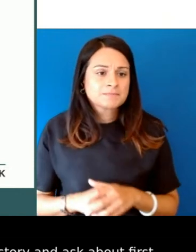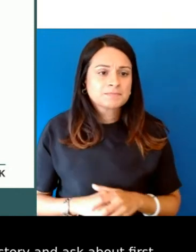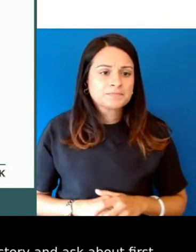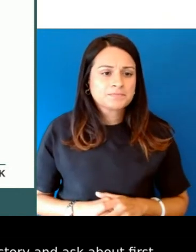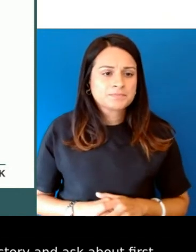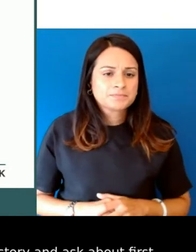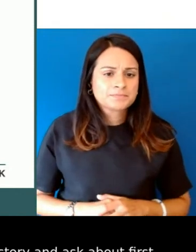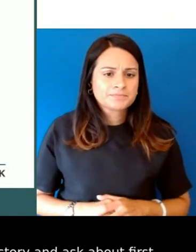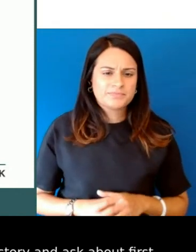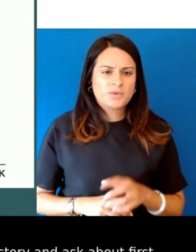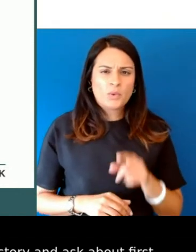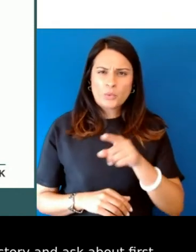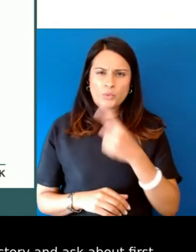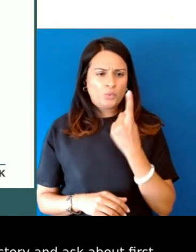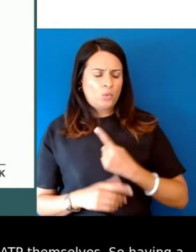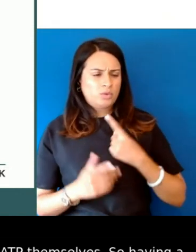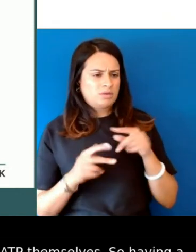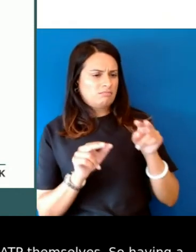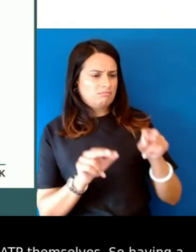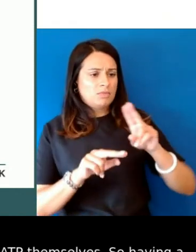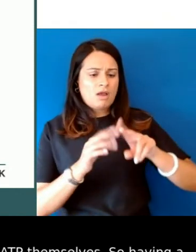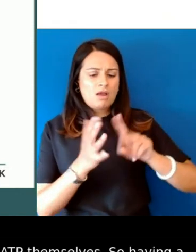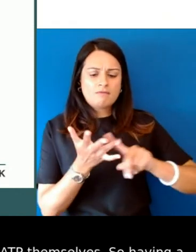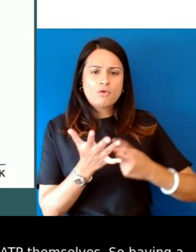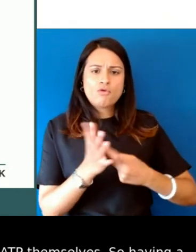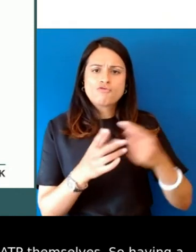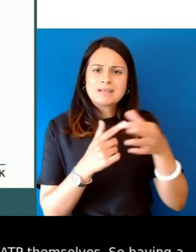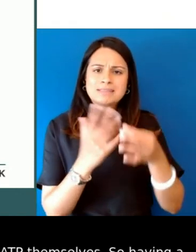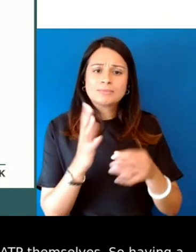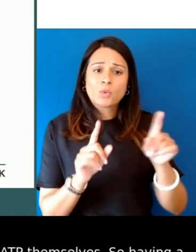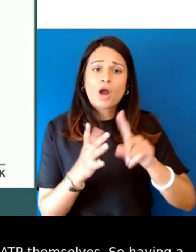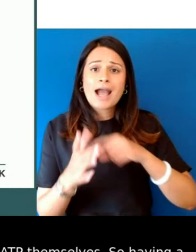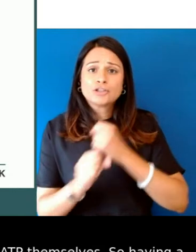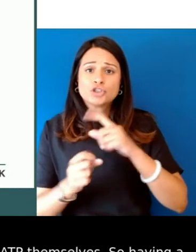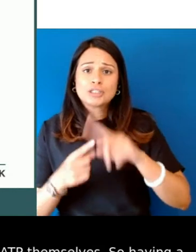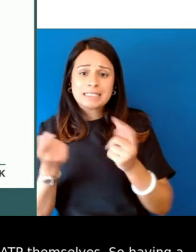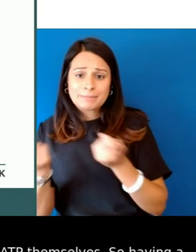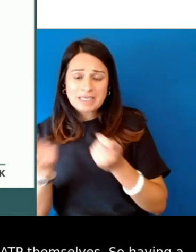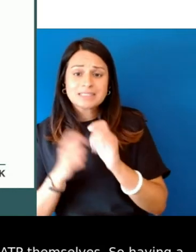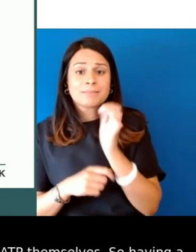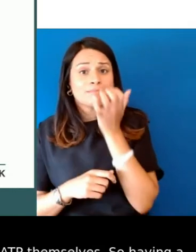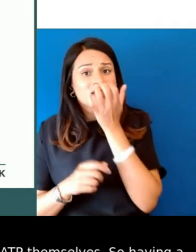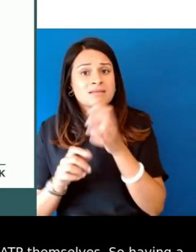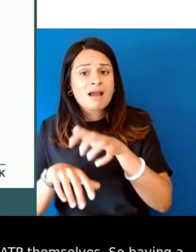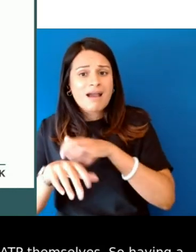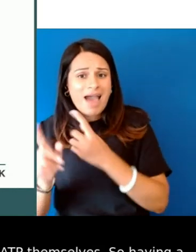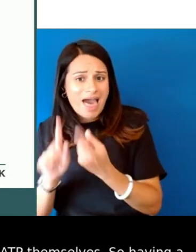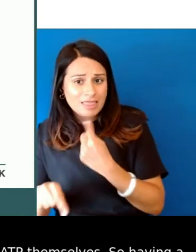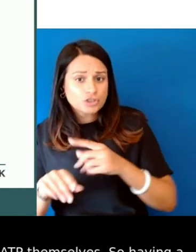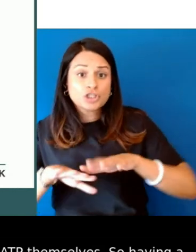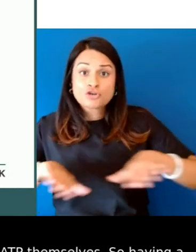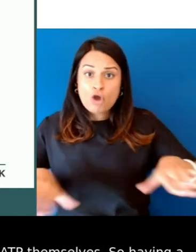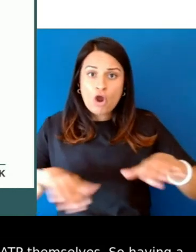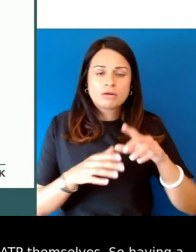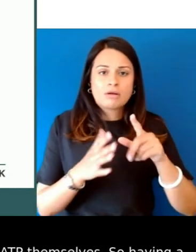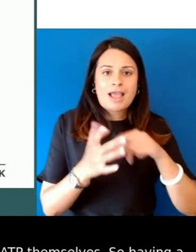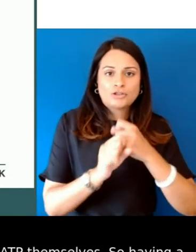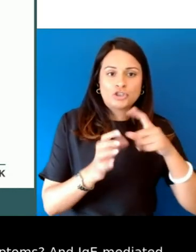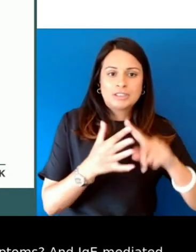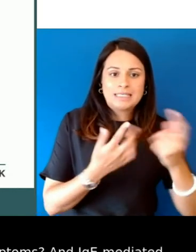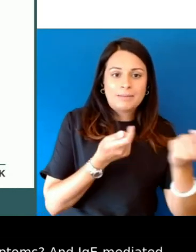likely cause of flora's symptoms an ige mediated peanut allergy non-ige mediated peen allergy or a viral